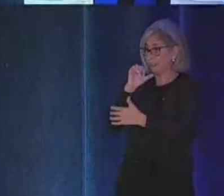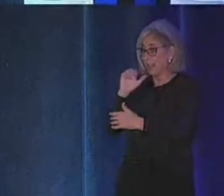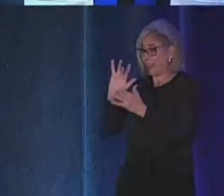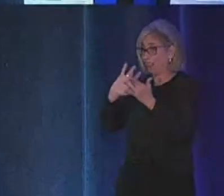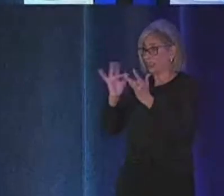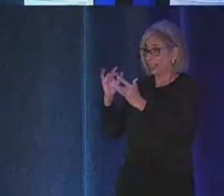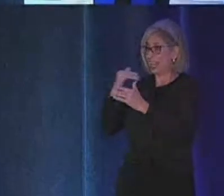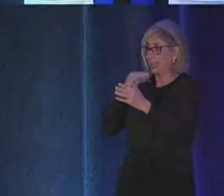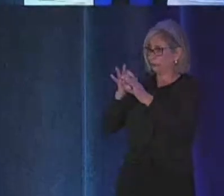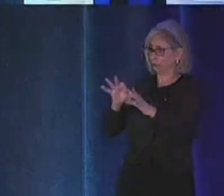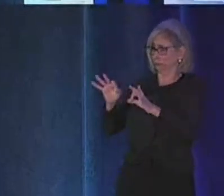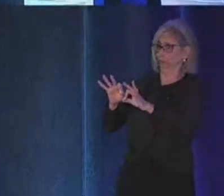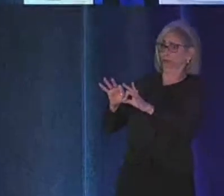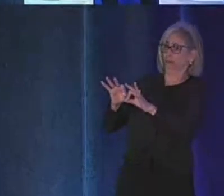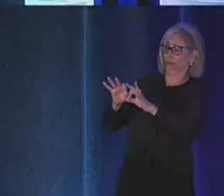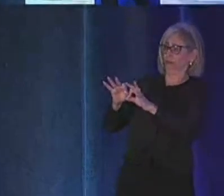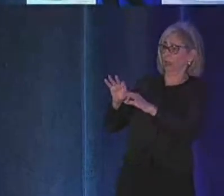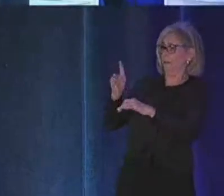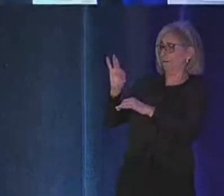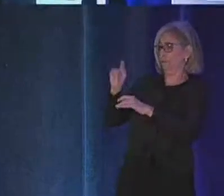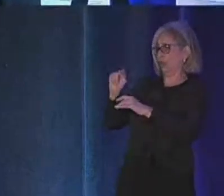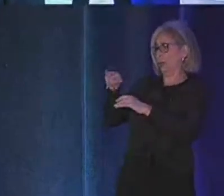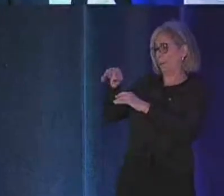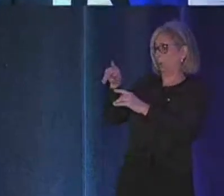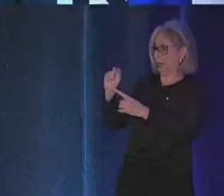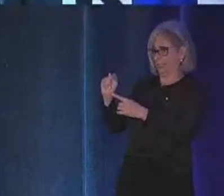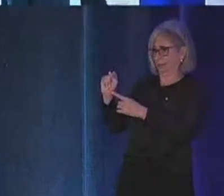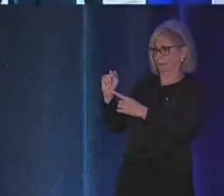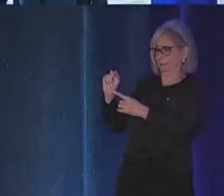has a significant footprint.